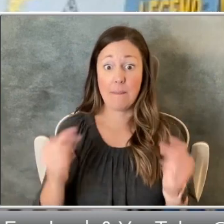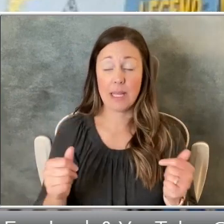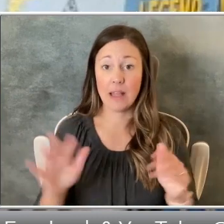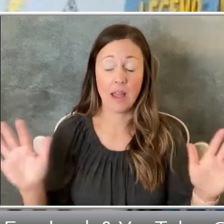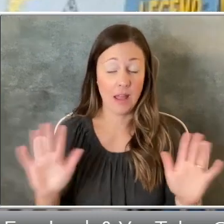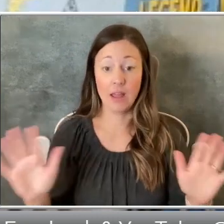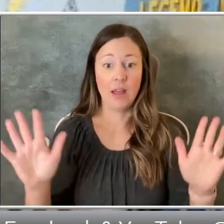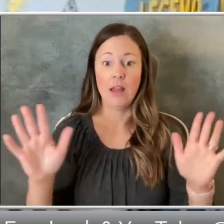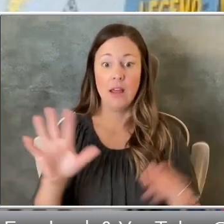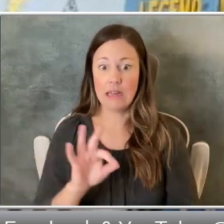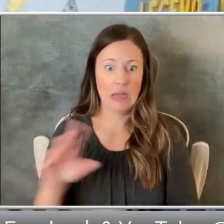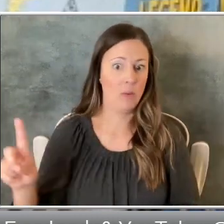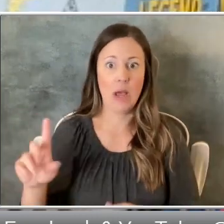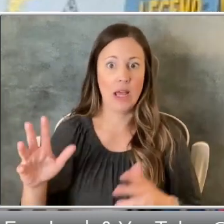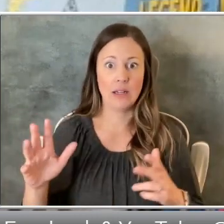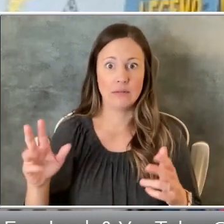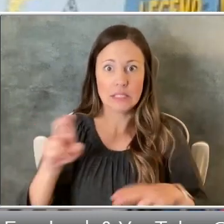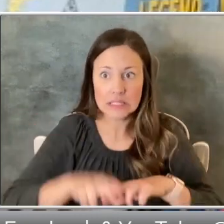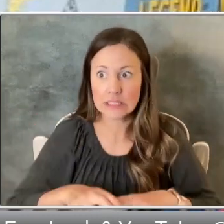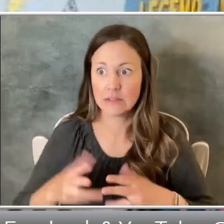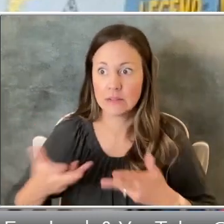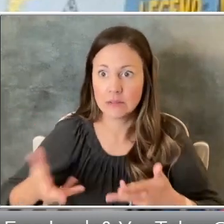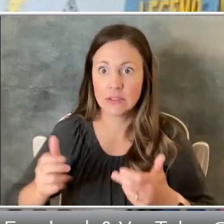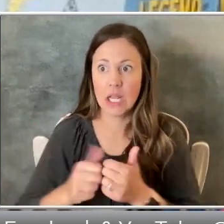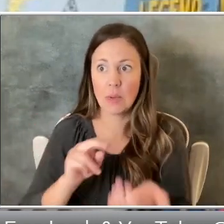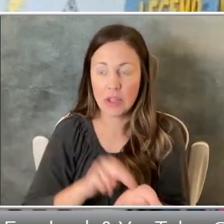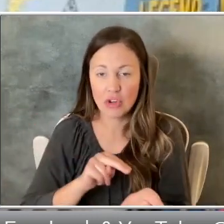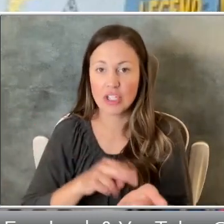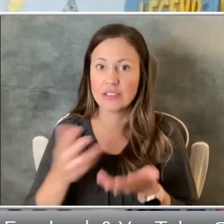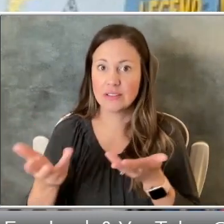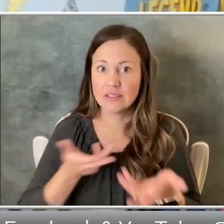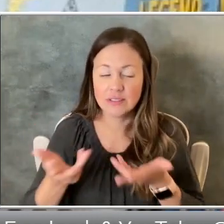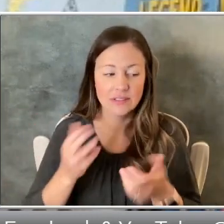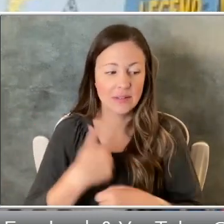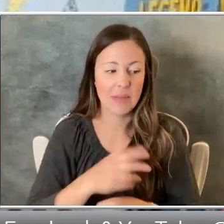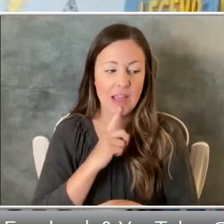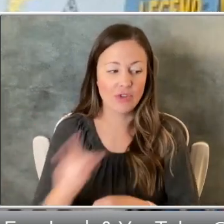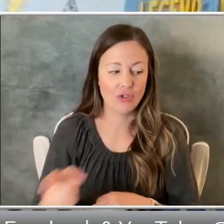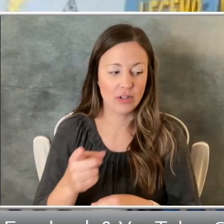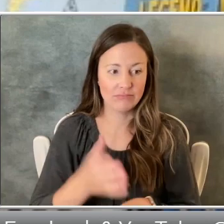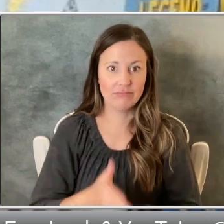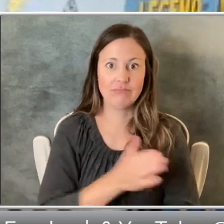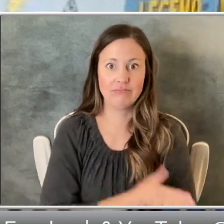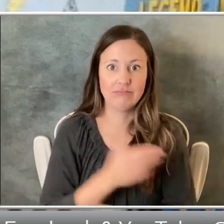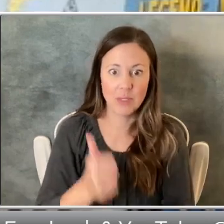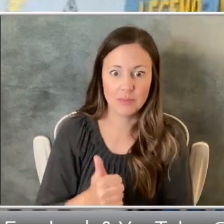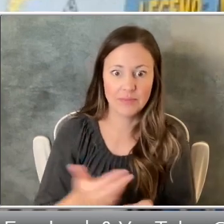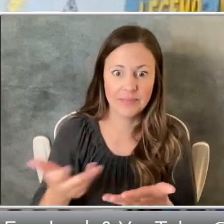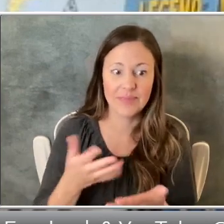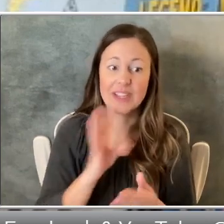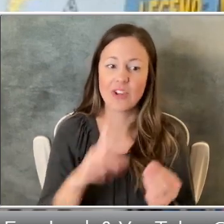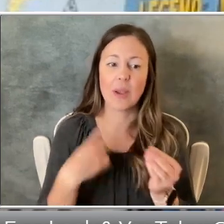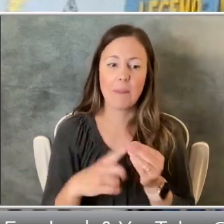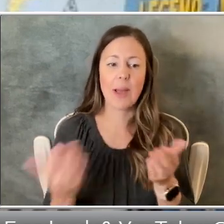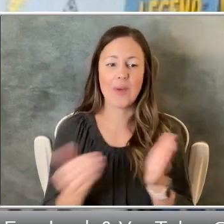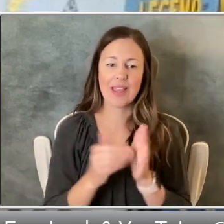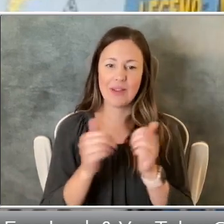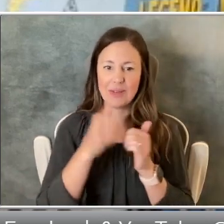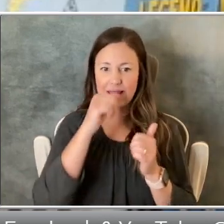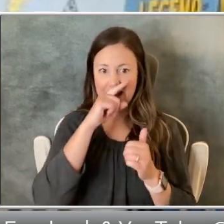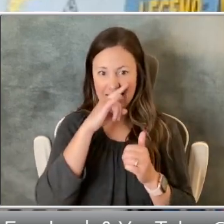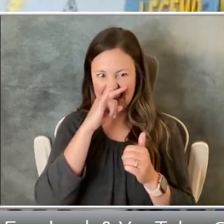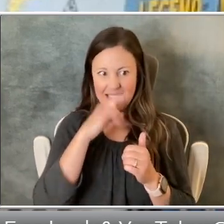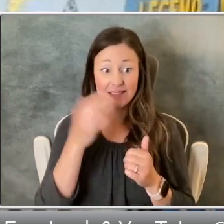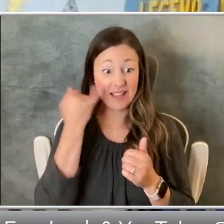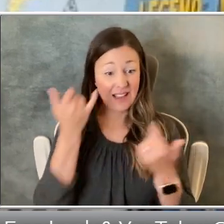into, like 911, sitting with her, like with the nurse, getting her help. And I went back over it with the kids. If that happens at home, because